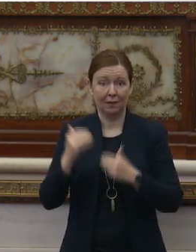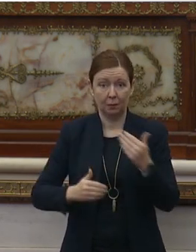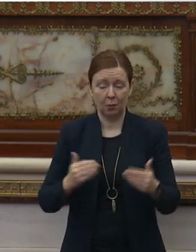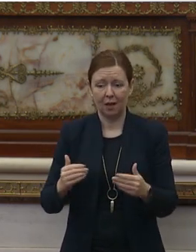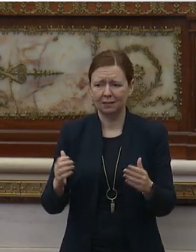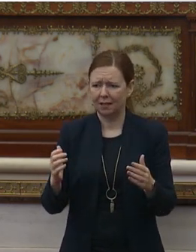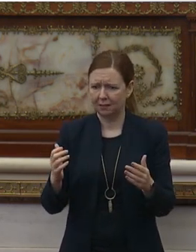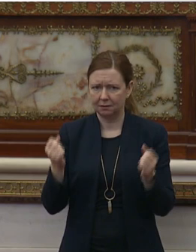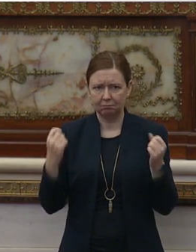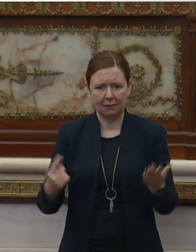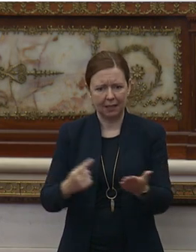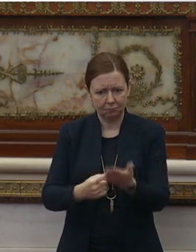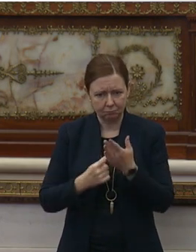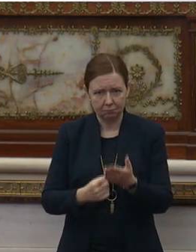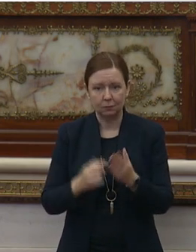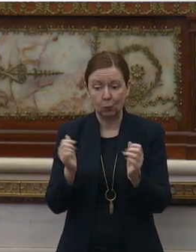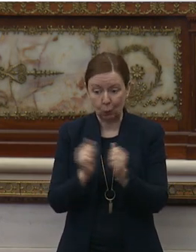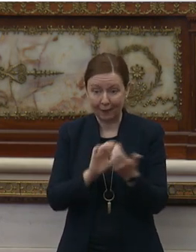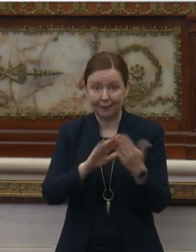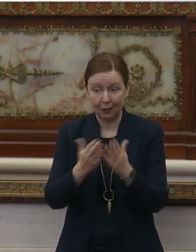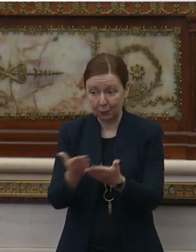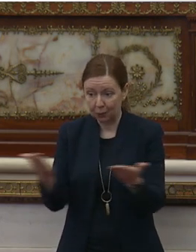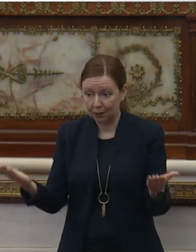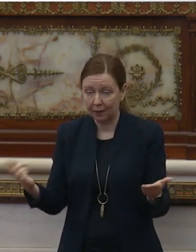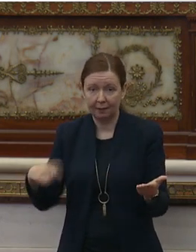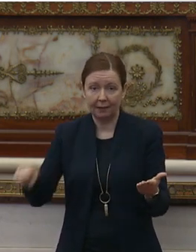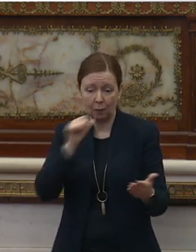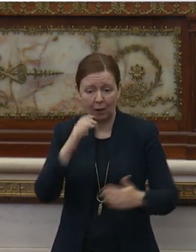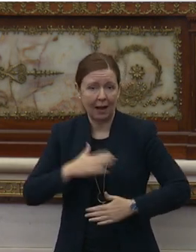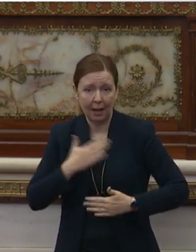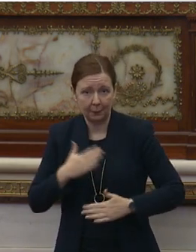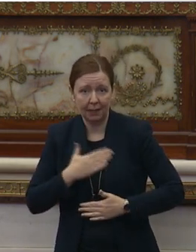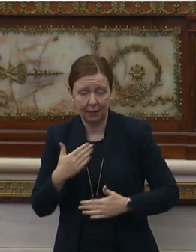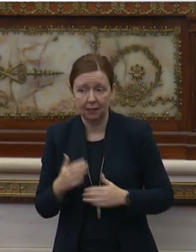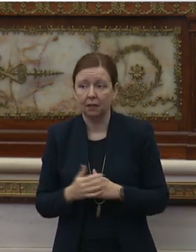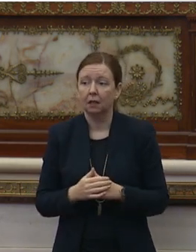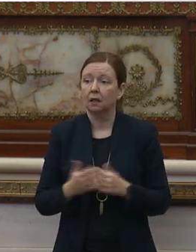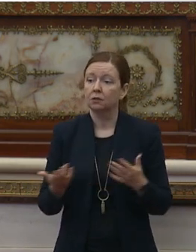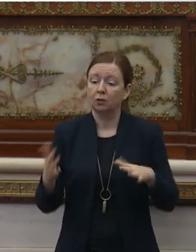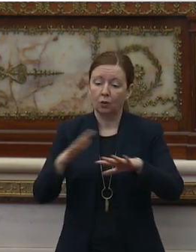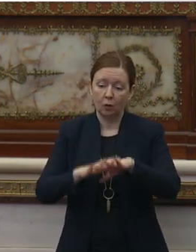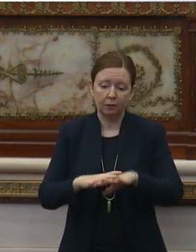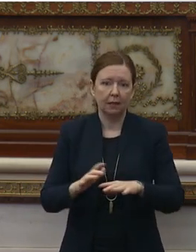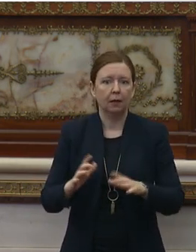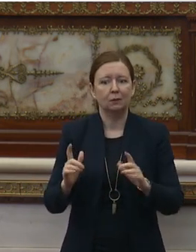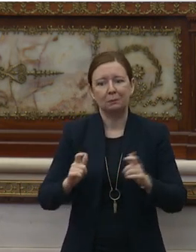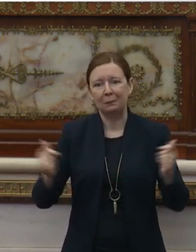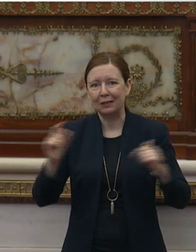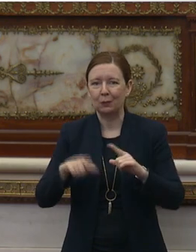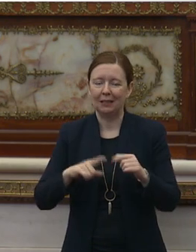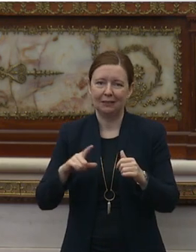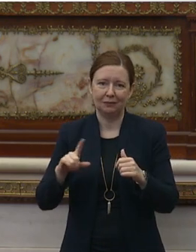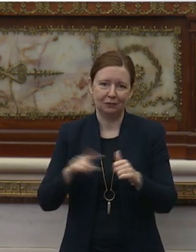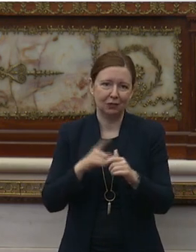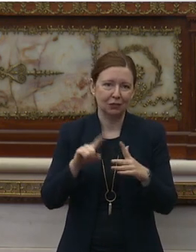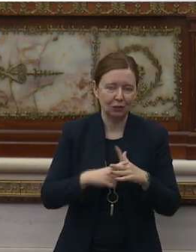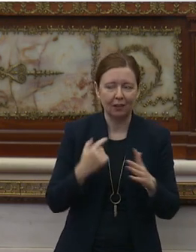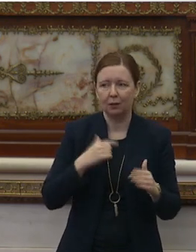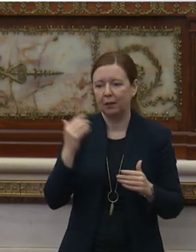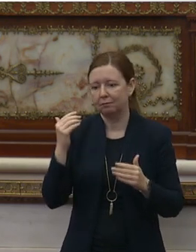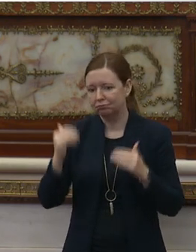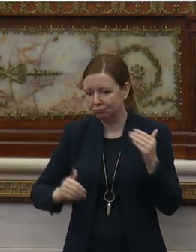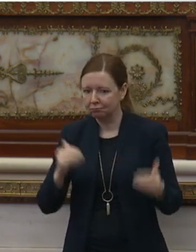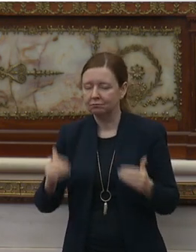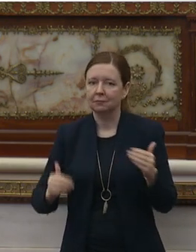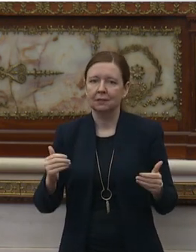were conversations that we had with the community that they weren't happy with. You know, the overlay was a lot bigger when it first started. And we went through,